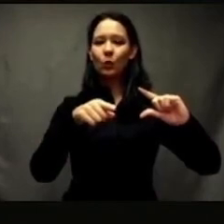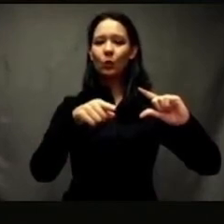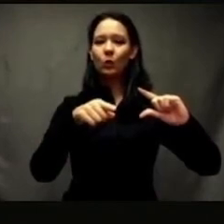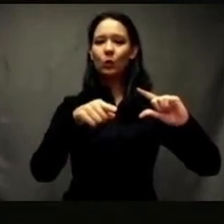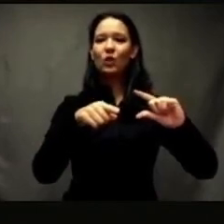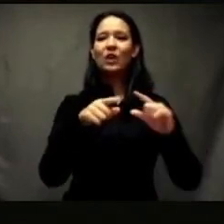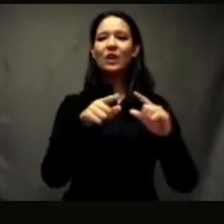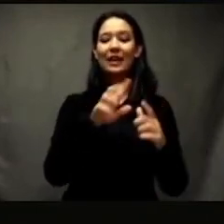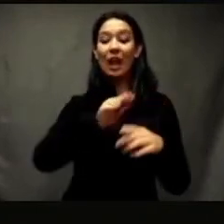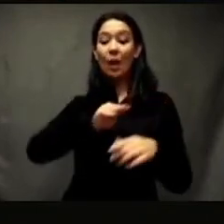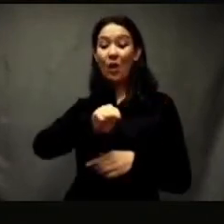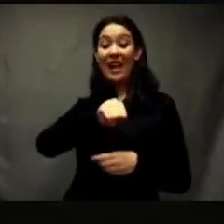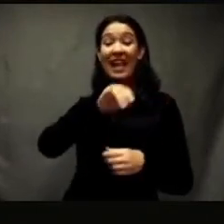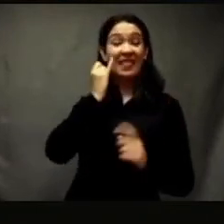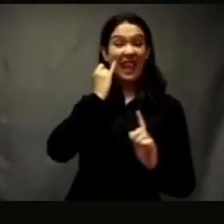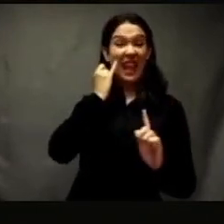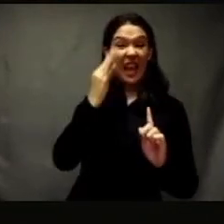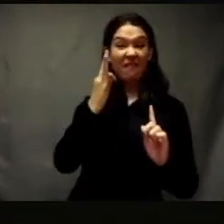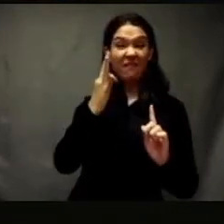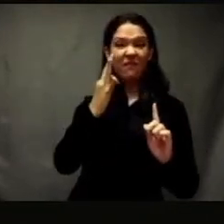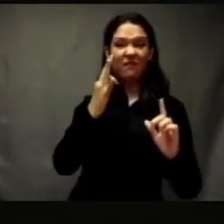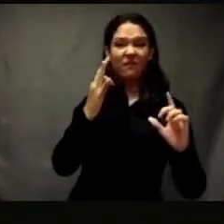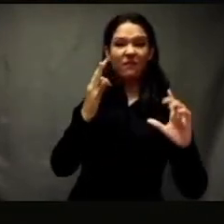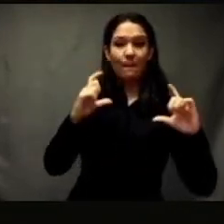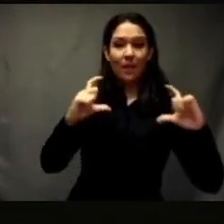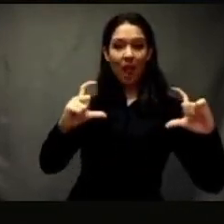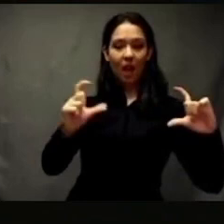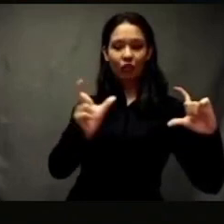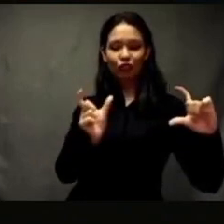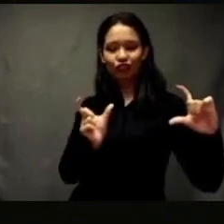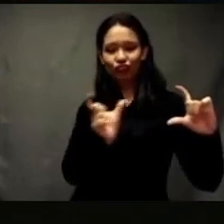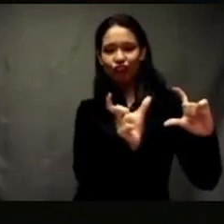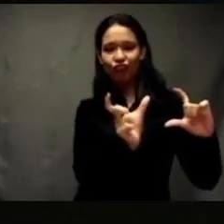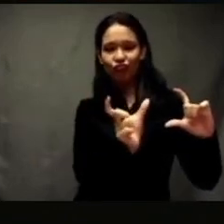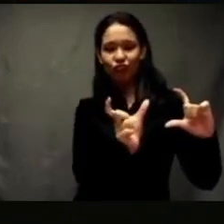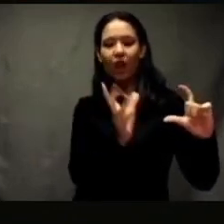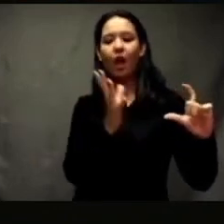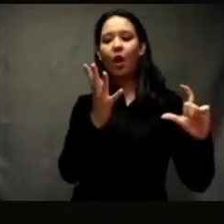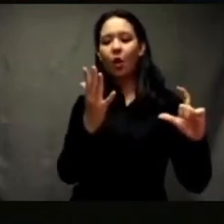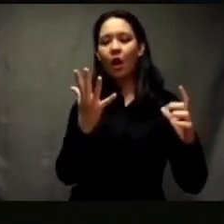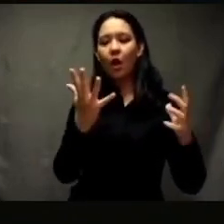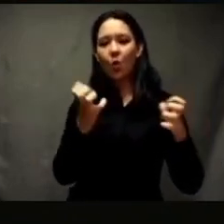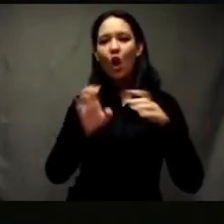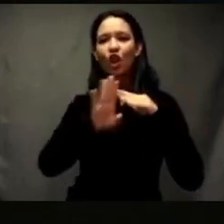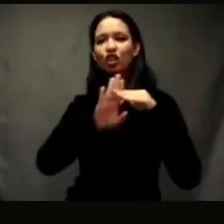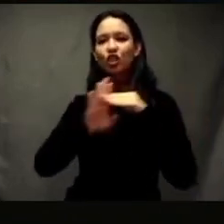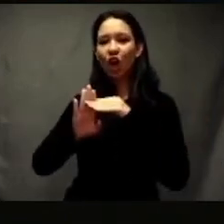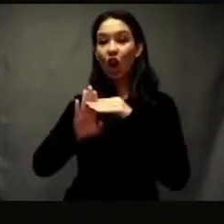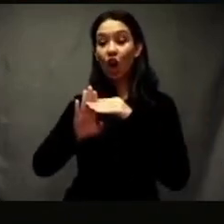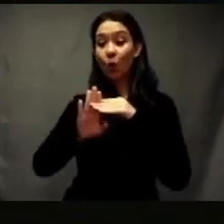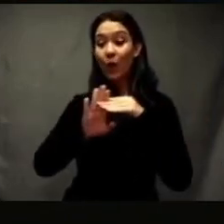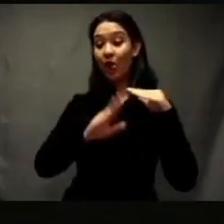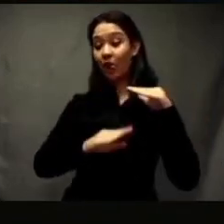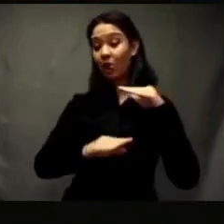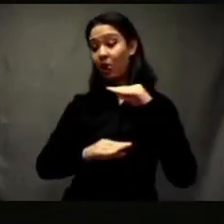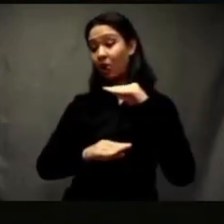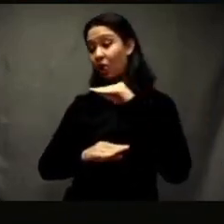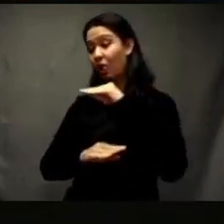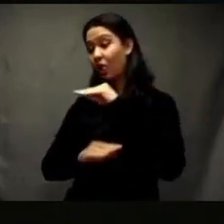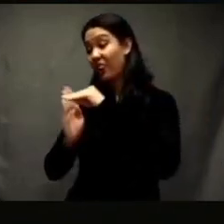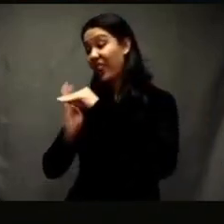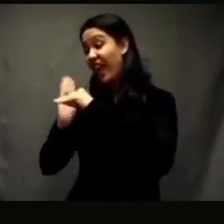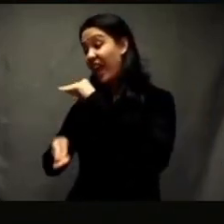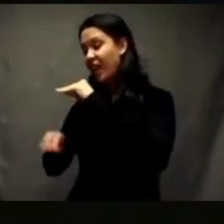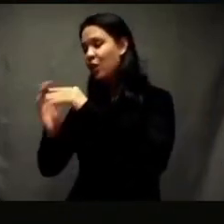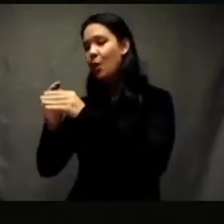if block, I want Shark to go to the next page when it's touching the edge. So I'm going to actually select from the